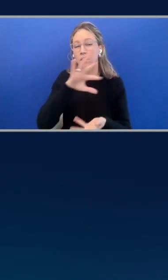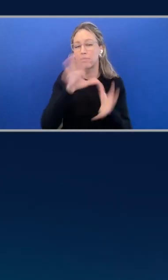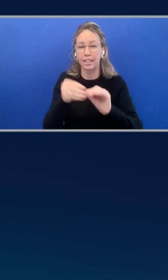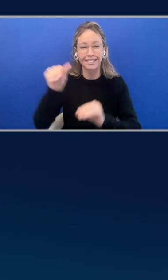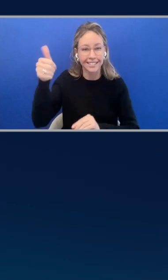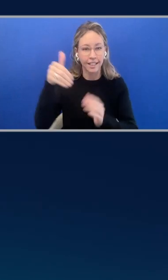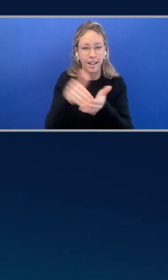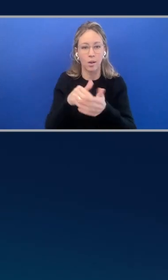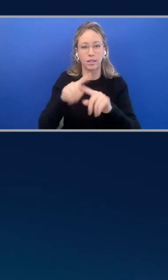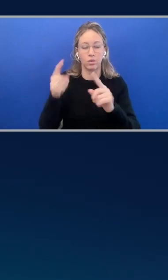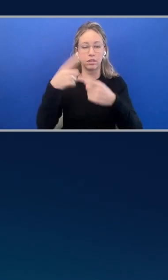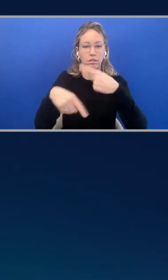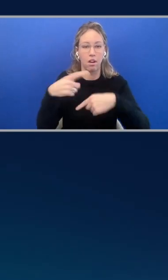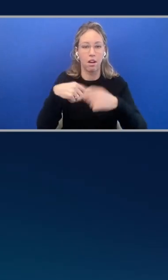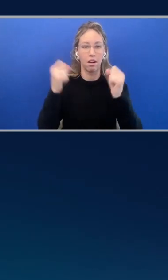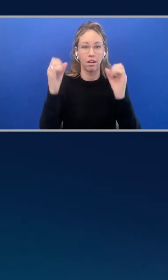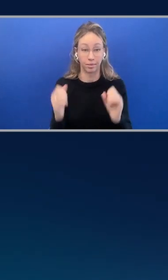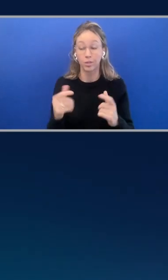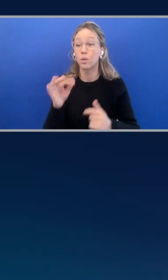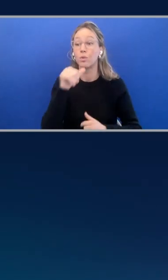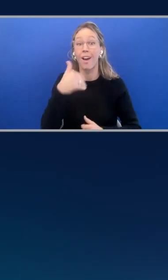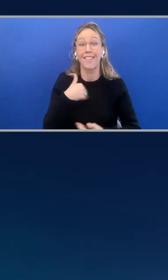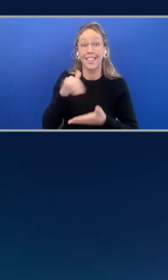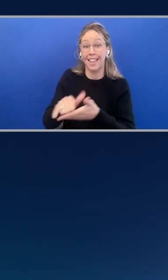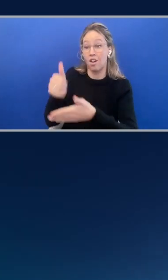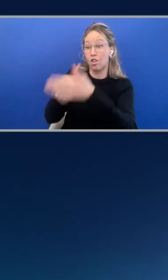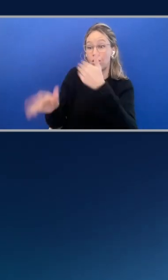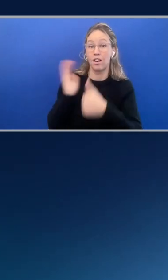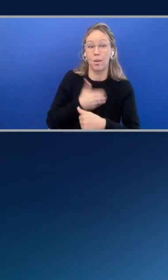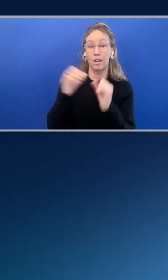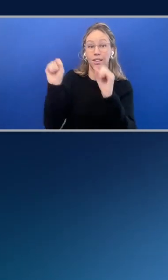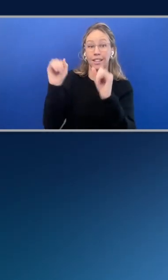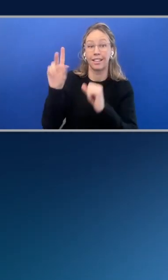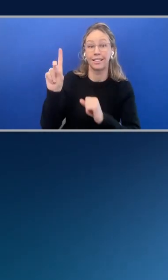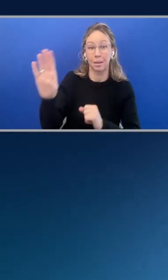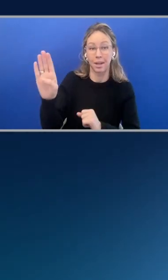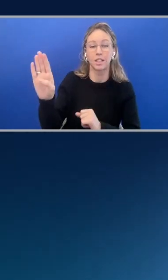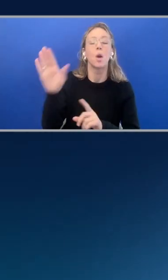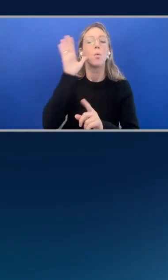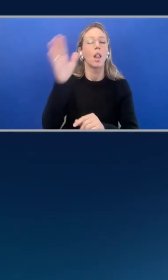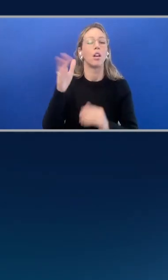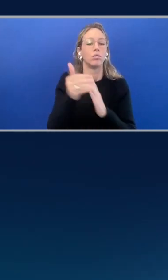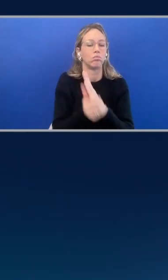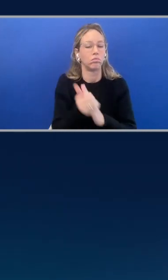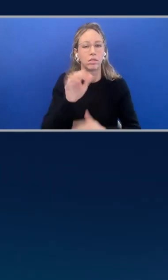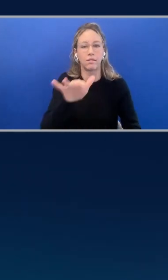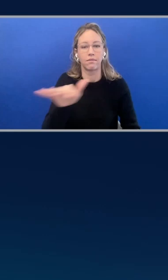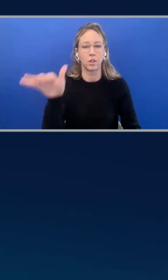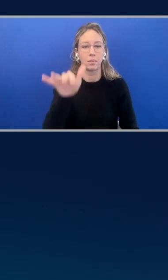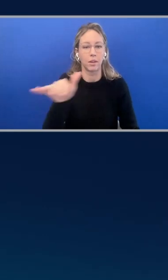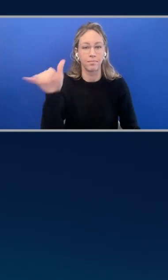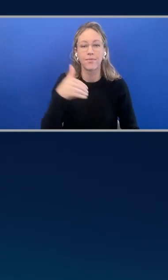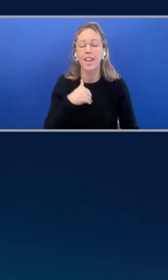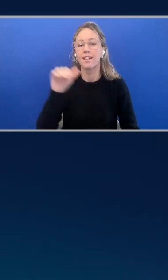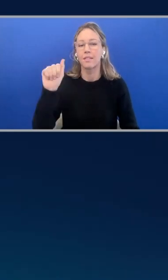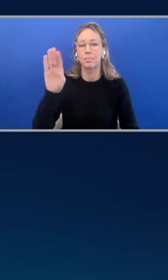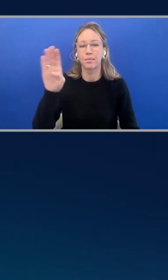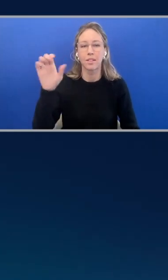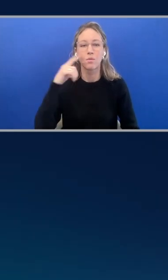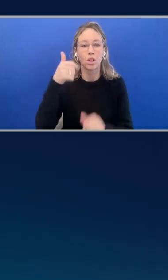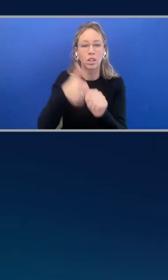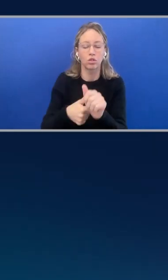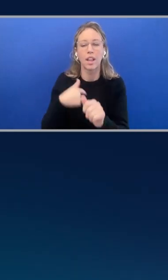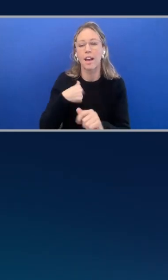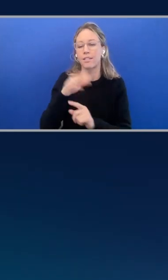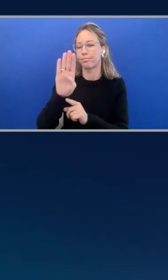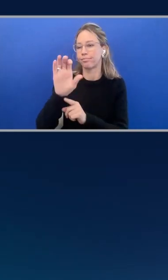if we don't have the sign in the sign database, so it fall back to finger spelling. So we have the alphabets for each